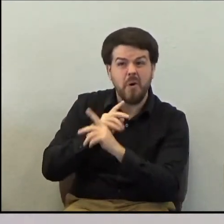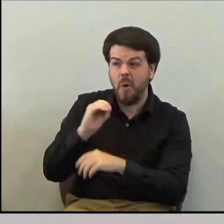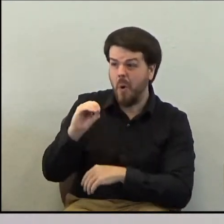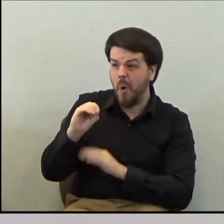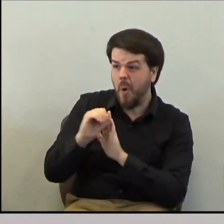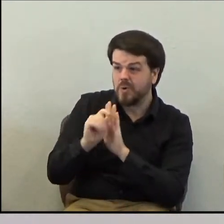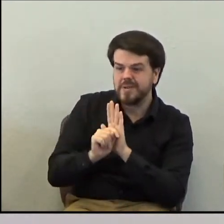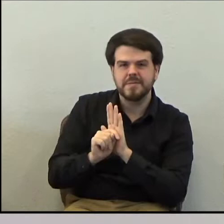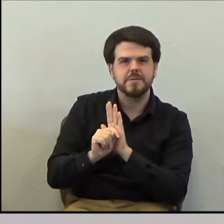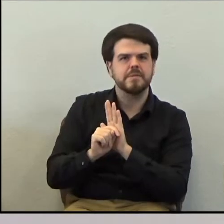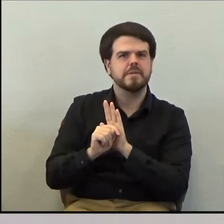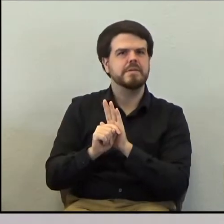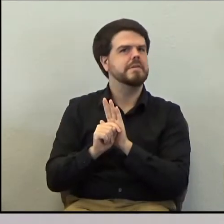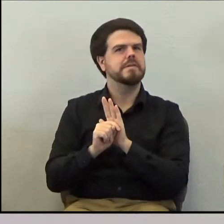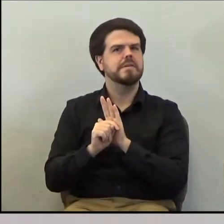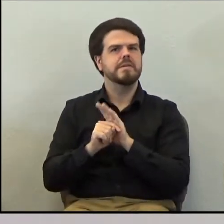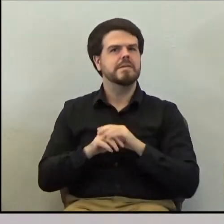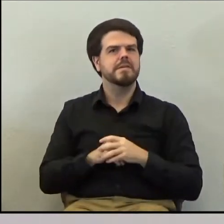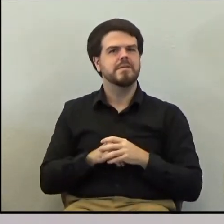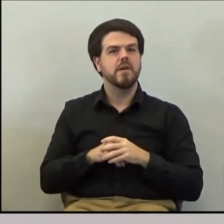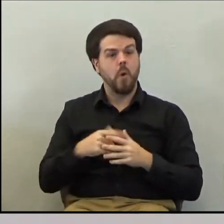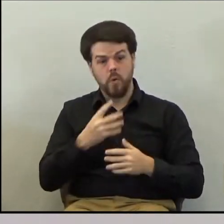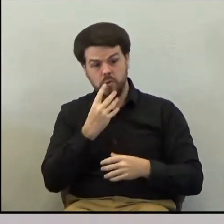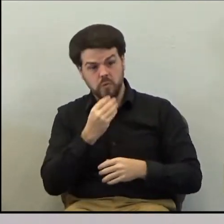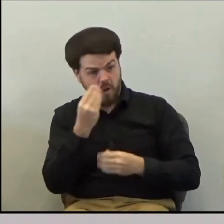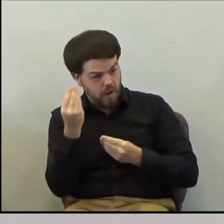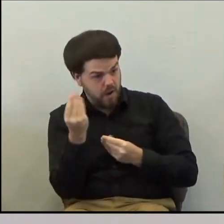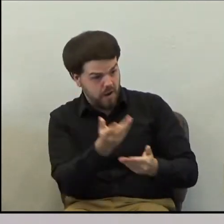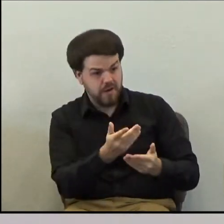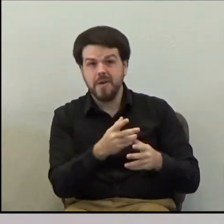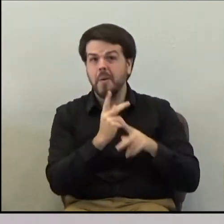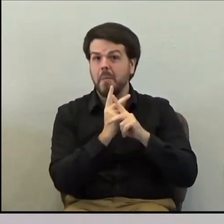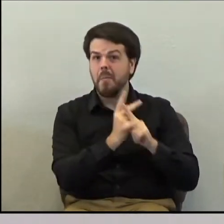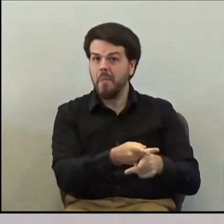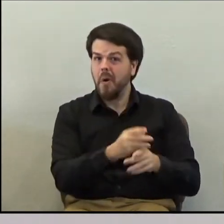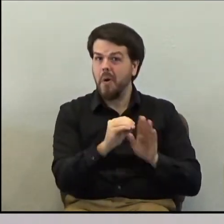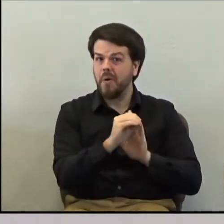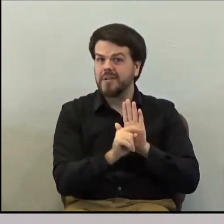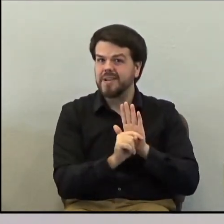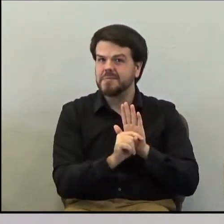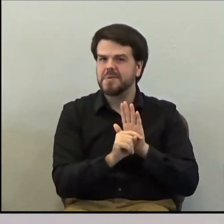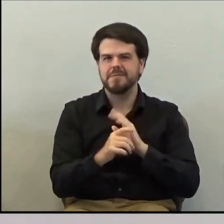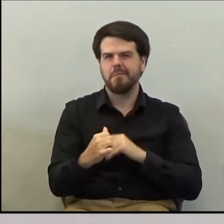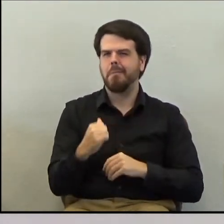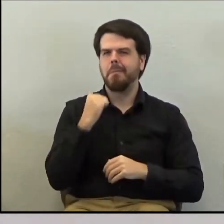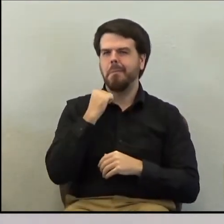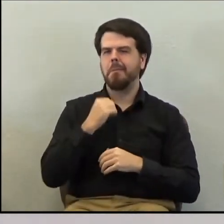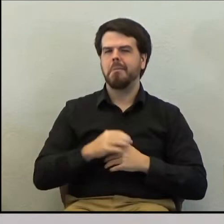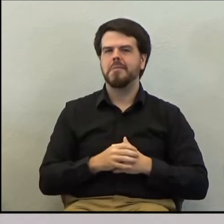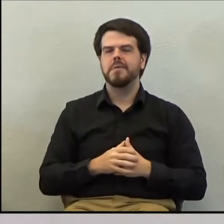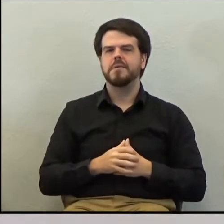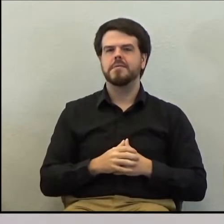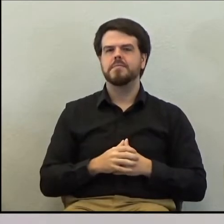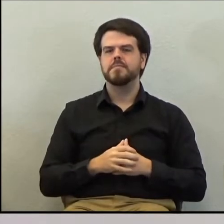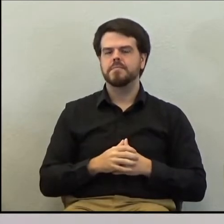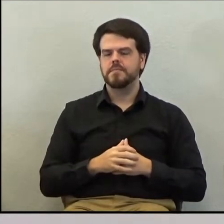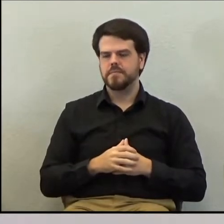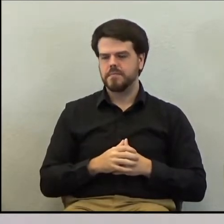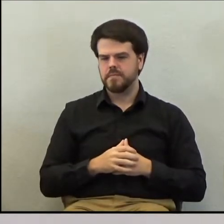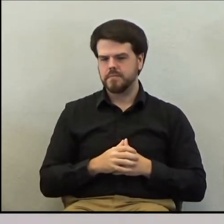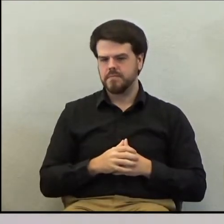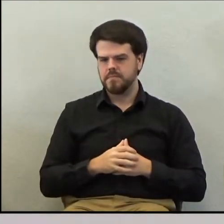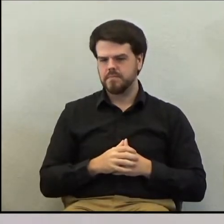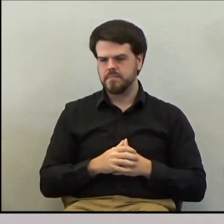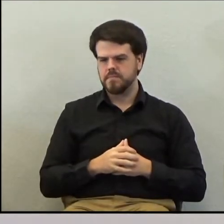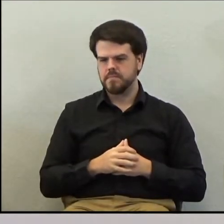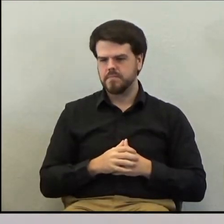don't you use our Old Testament? It'll give you material. They weren't going to do that. So,